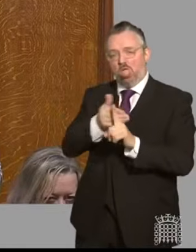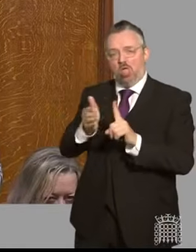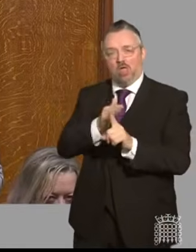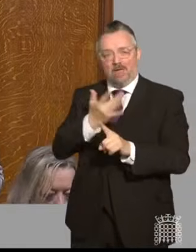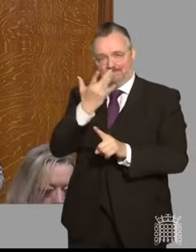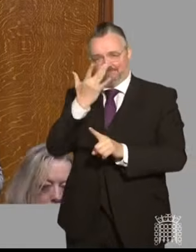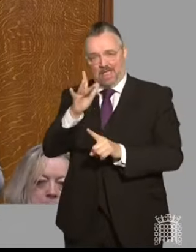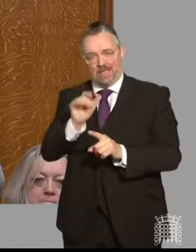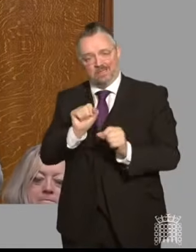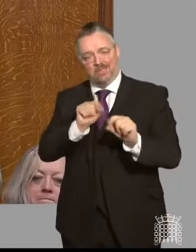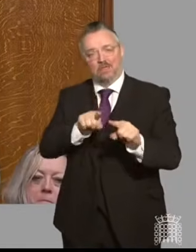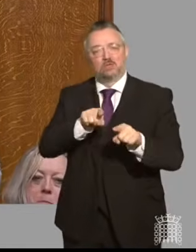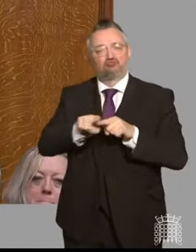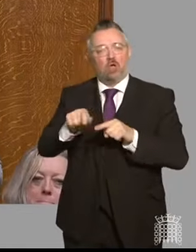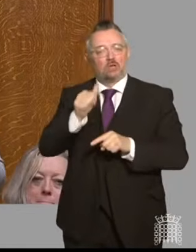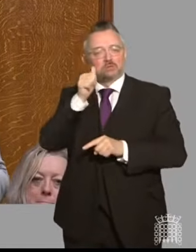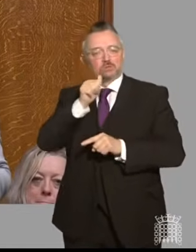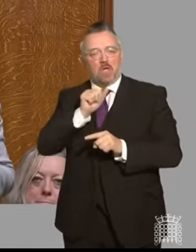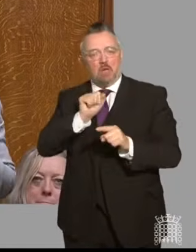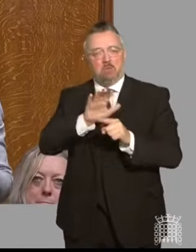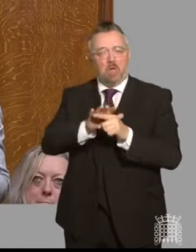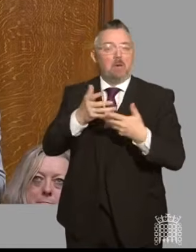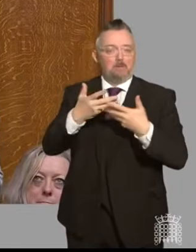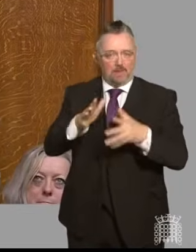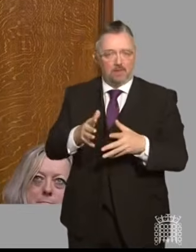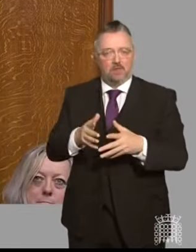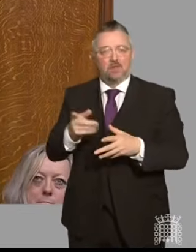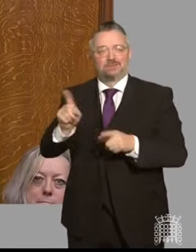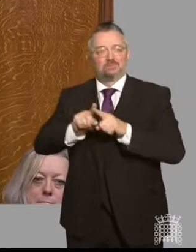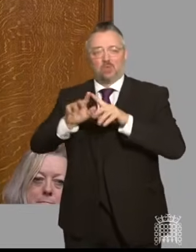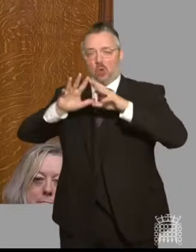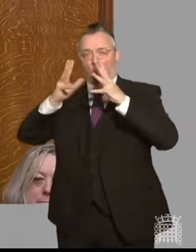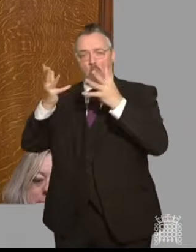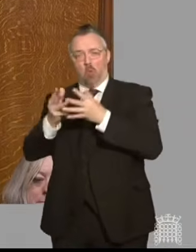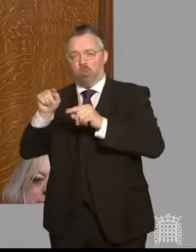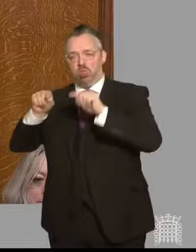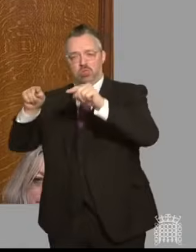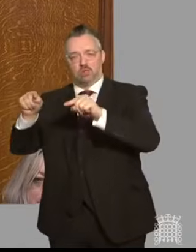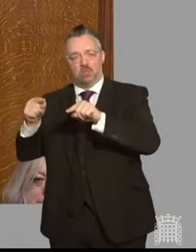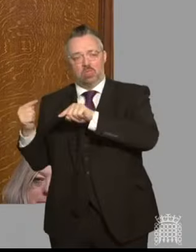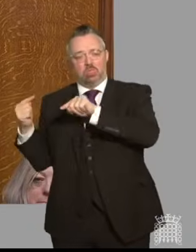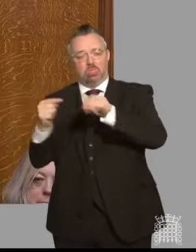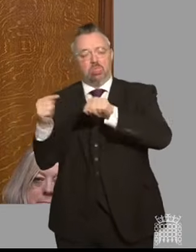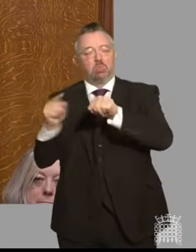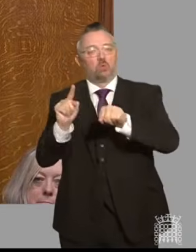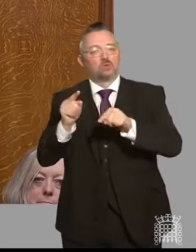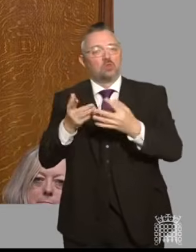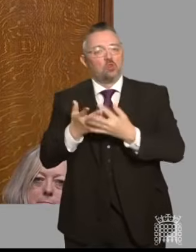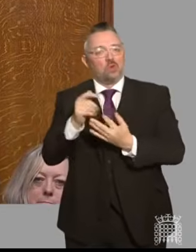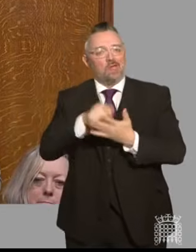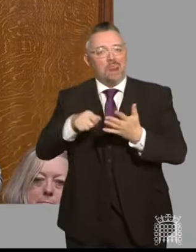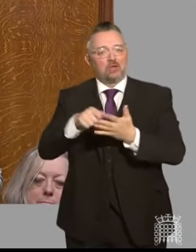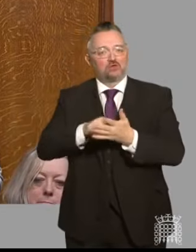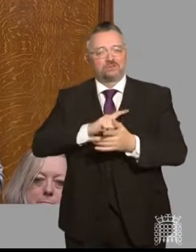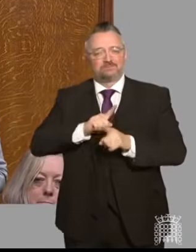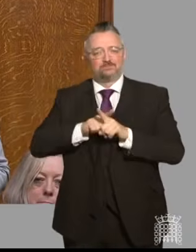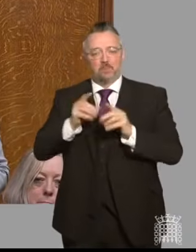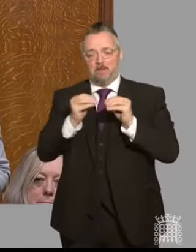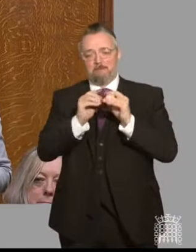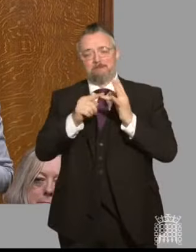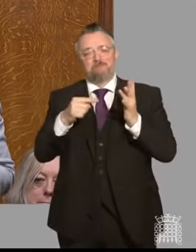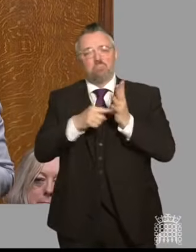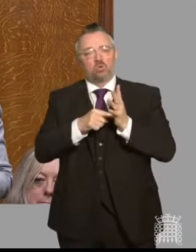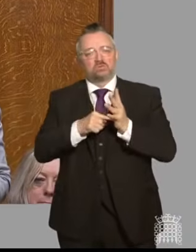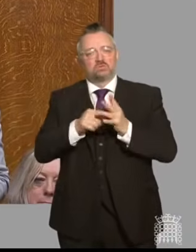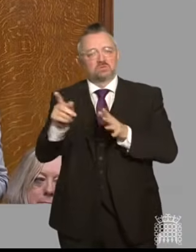political interference in elections from faceless, traceless bots are creating the perfect cyber storm. Will